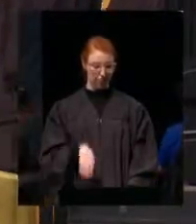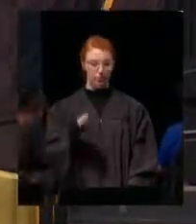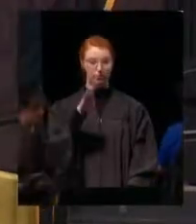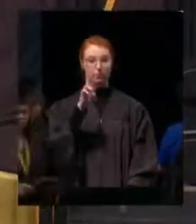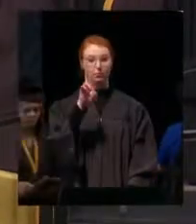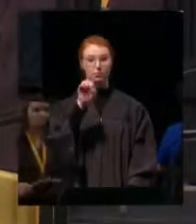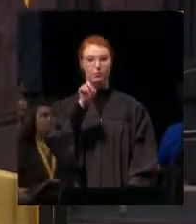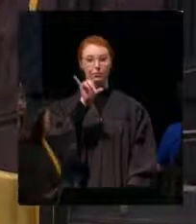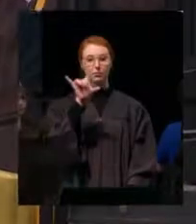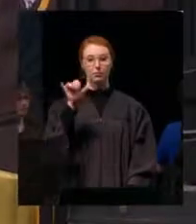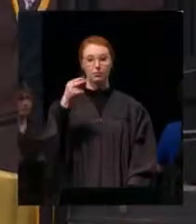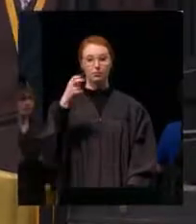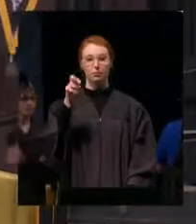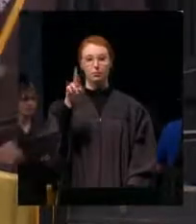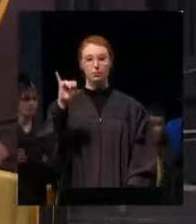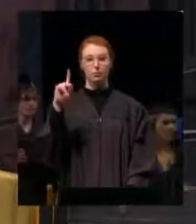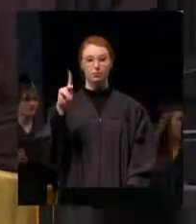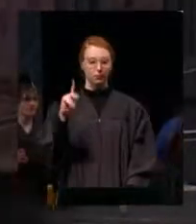Brody Herrick.